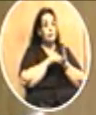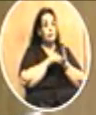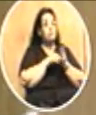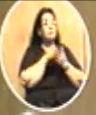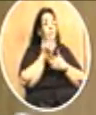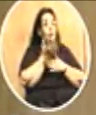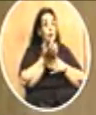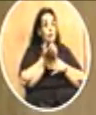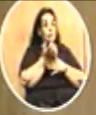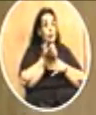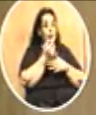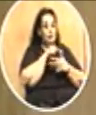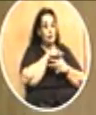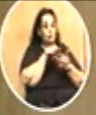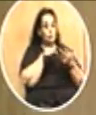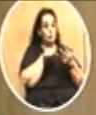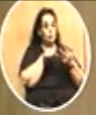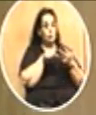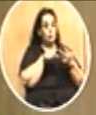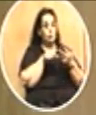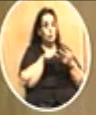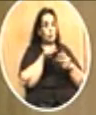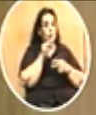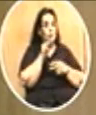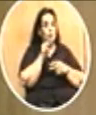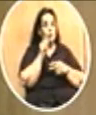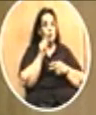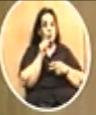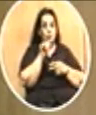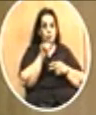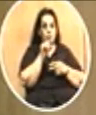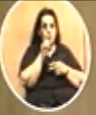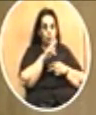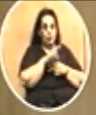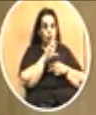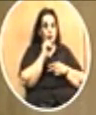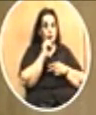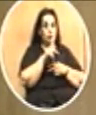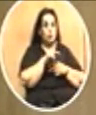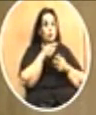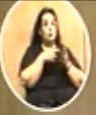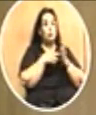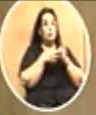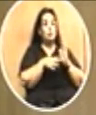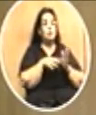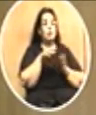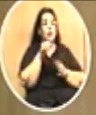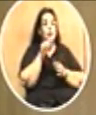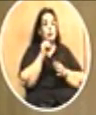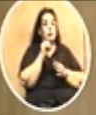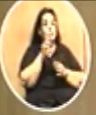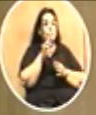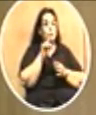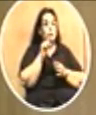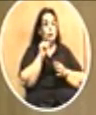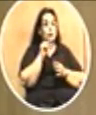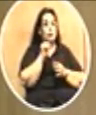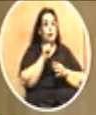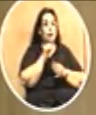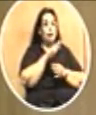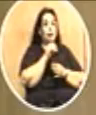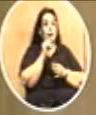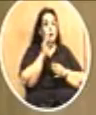begging of the three, Mayor John Cook, Representative Steve Ortega, and Representative Susie